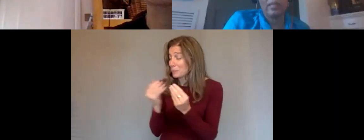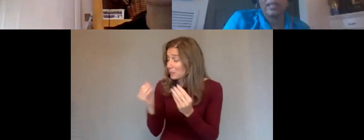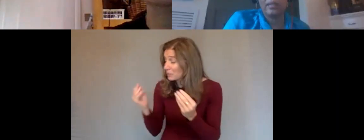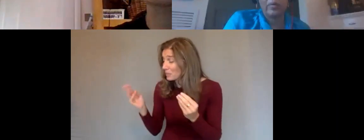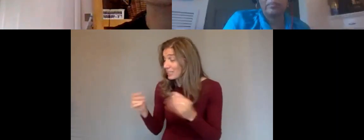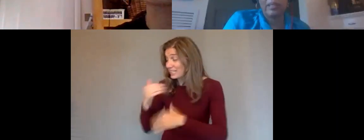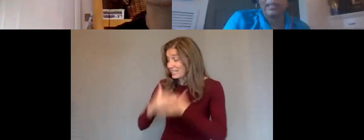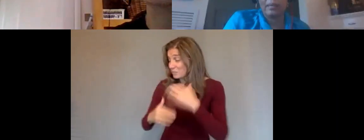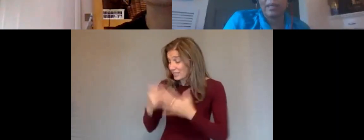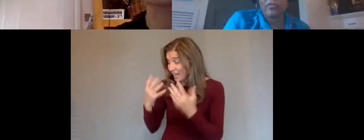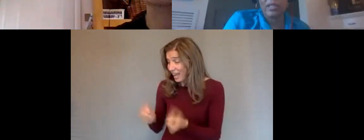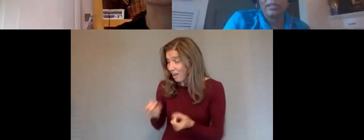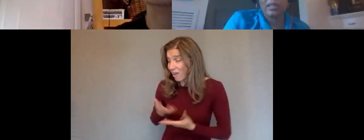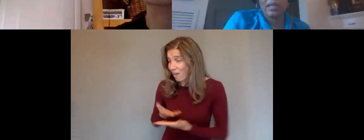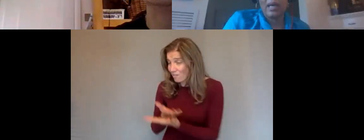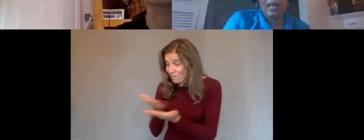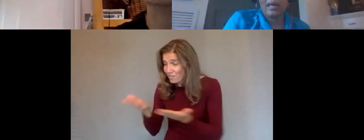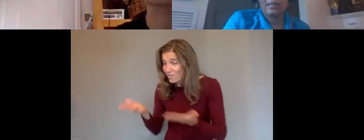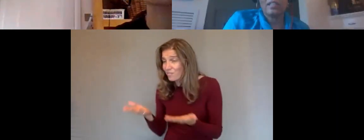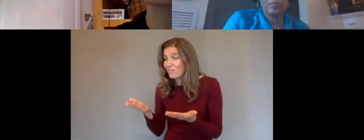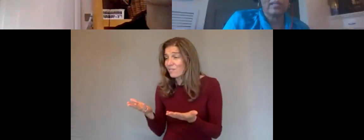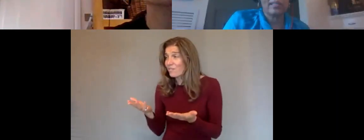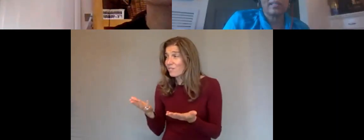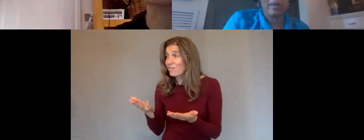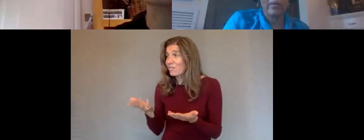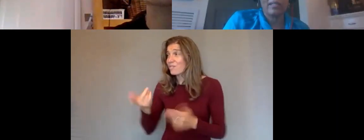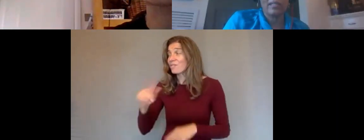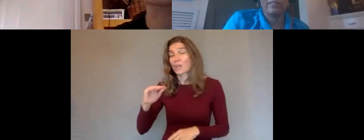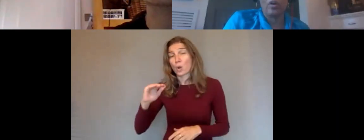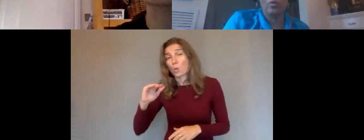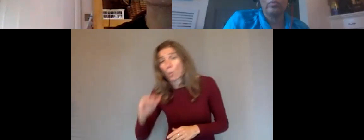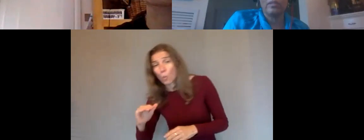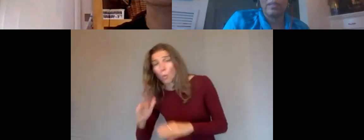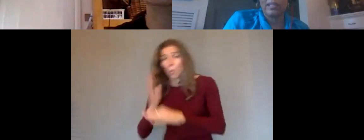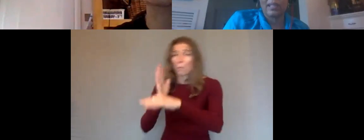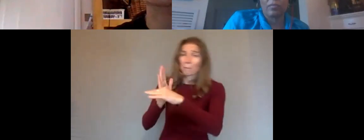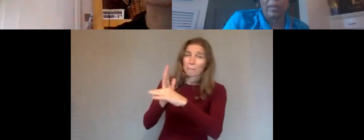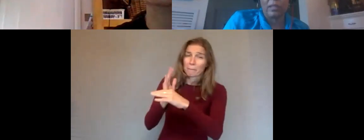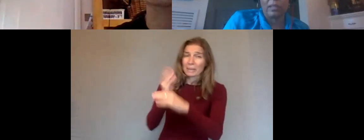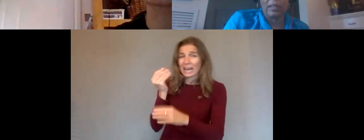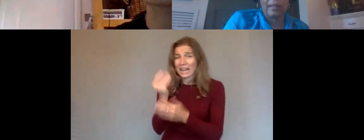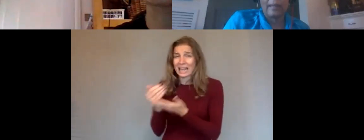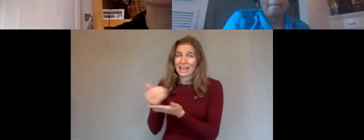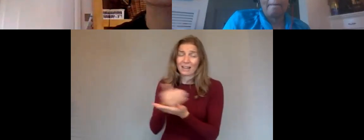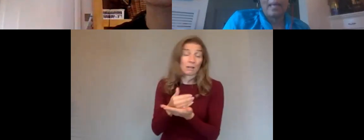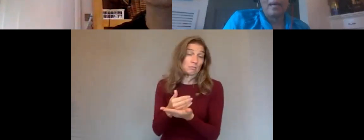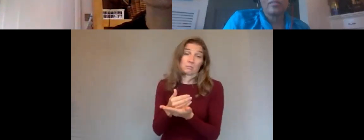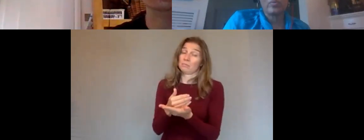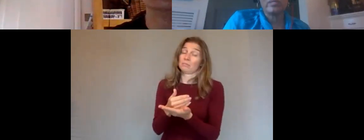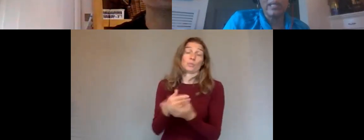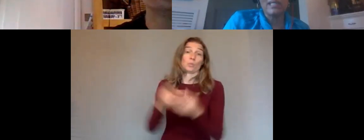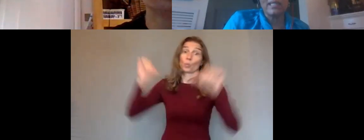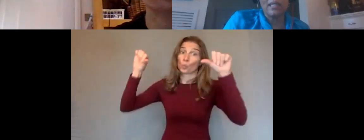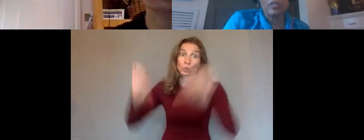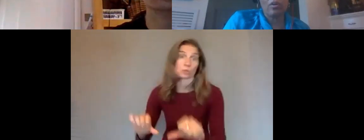those living in low and middle income countries, these pre-existing barriers have only been exacerbated. So